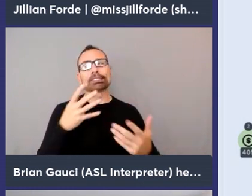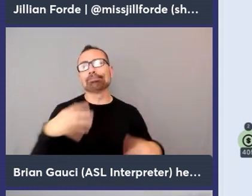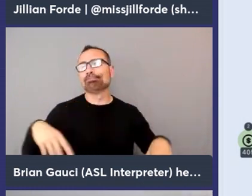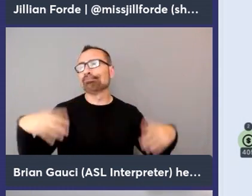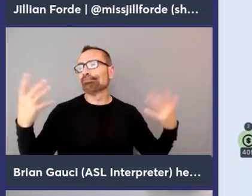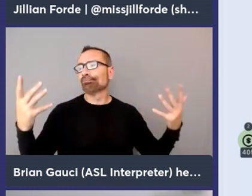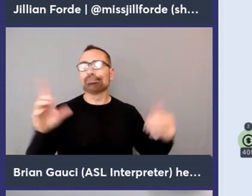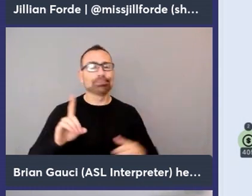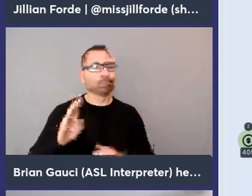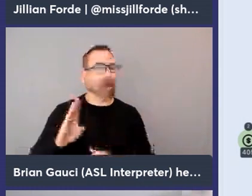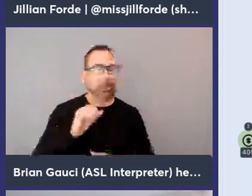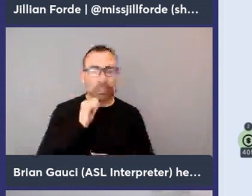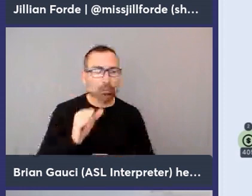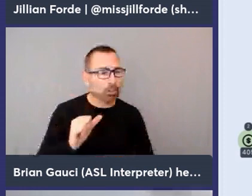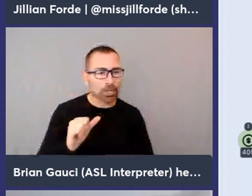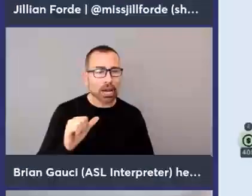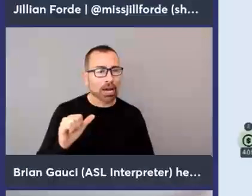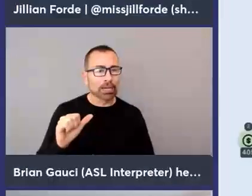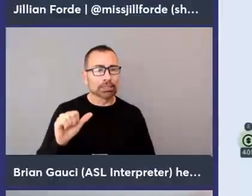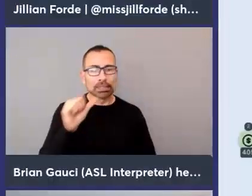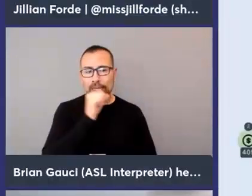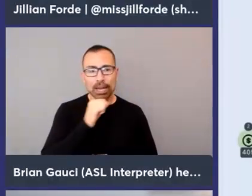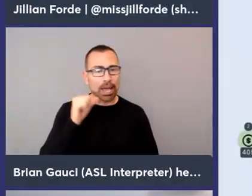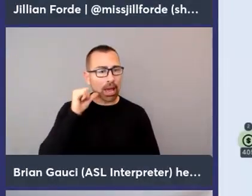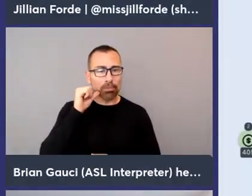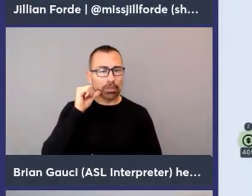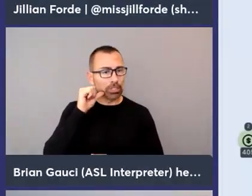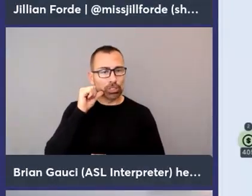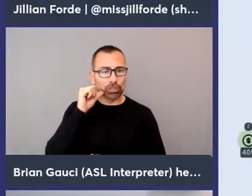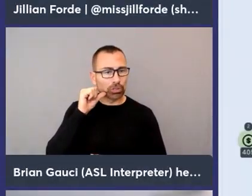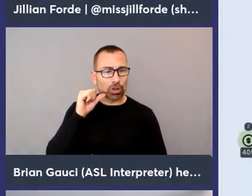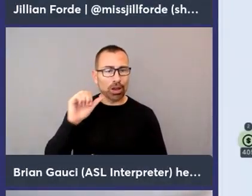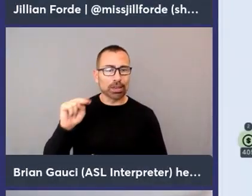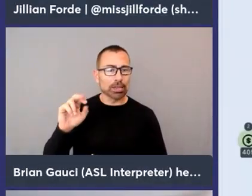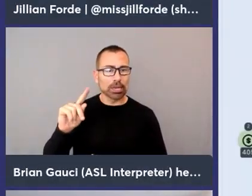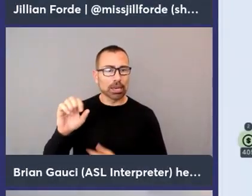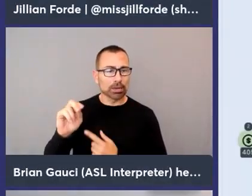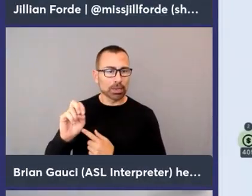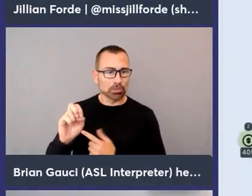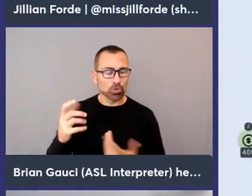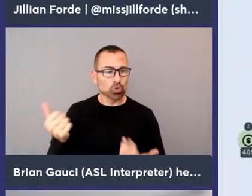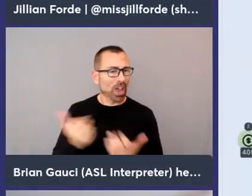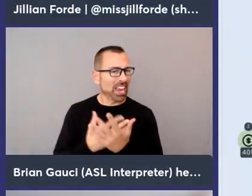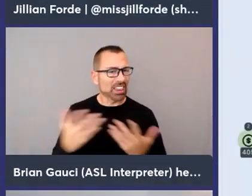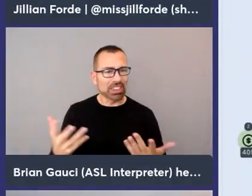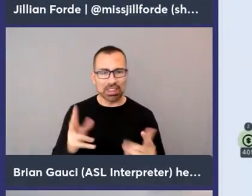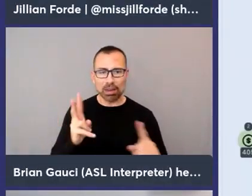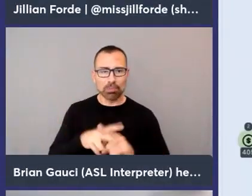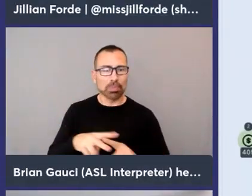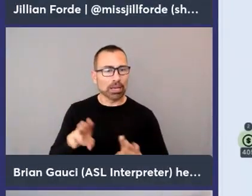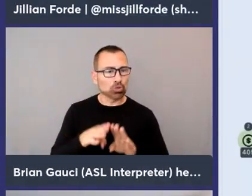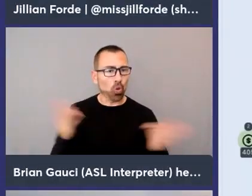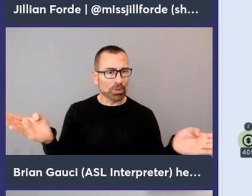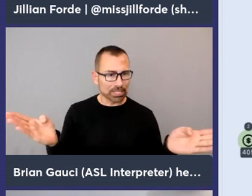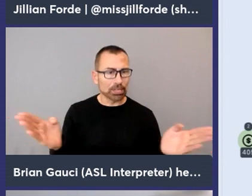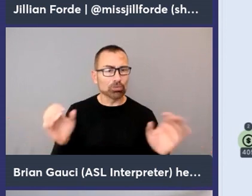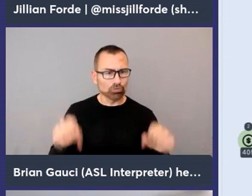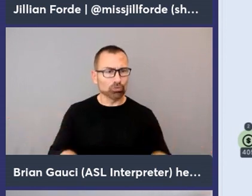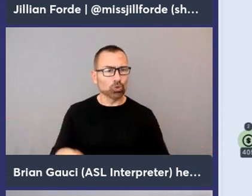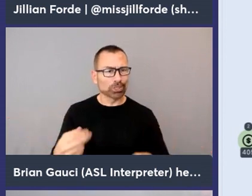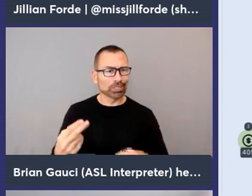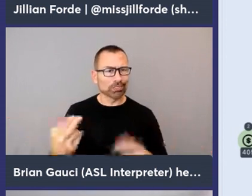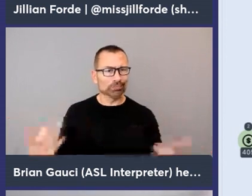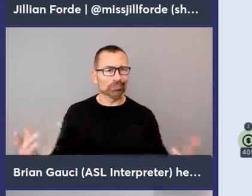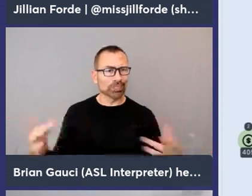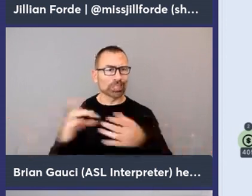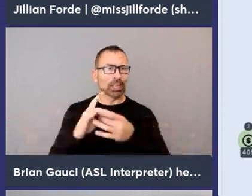databases that aren't Amazon Neptune too. So anything that complies to those open standards that I mentioned, this tool can connect to and use. So it's really kind of not